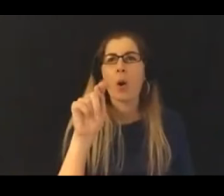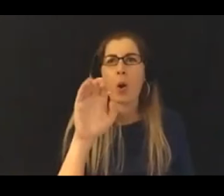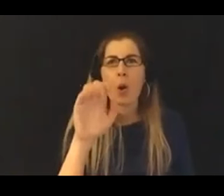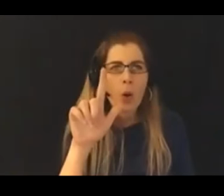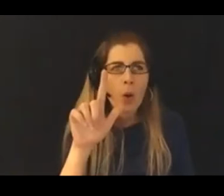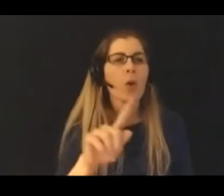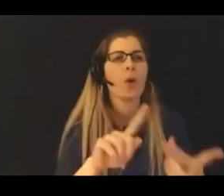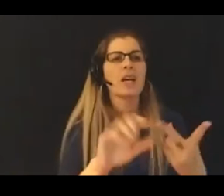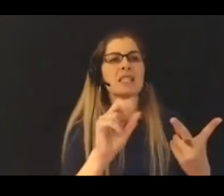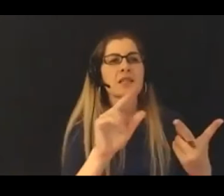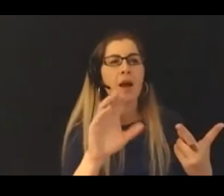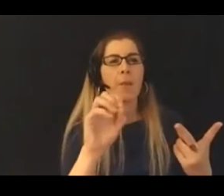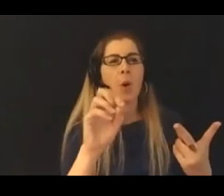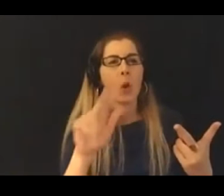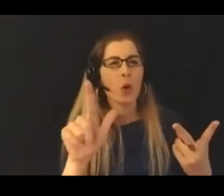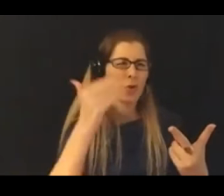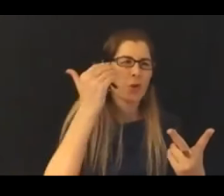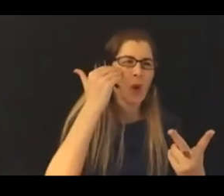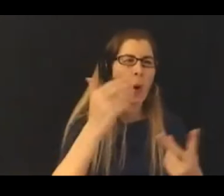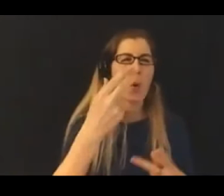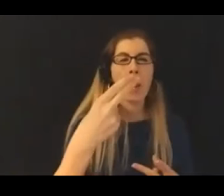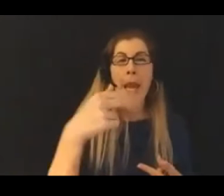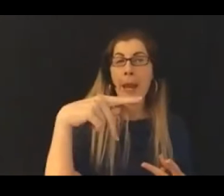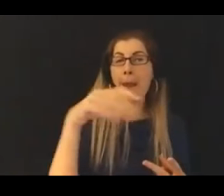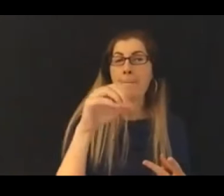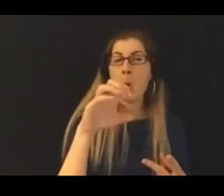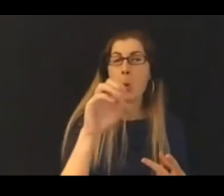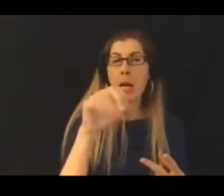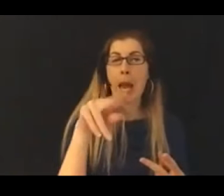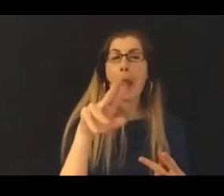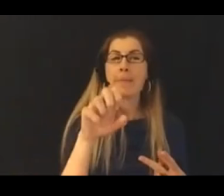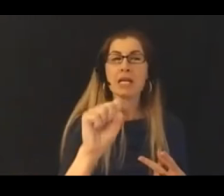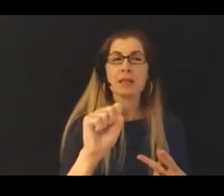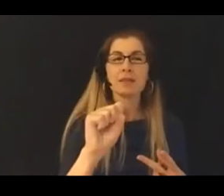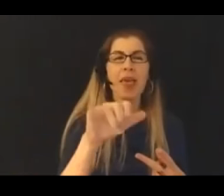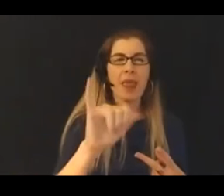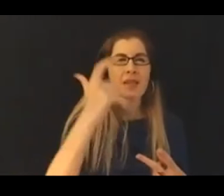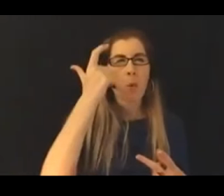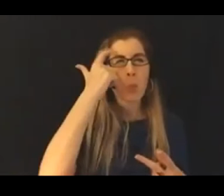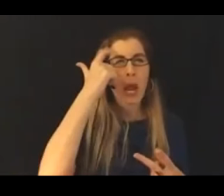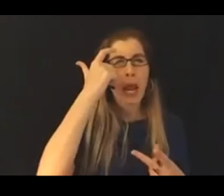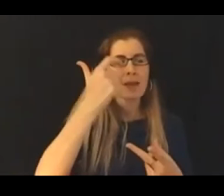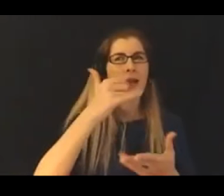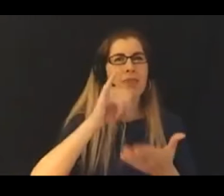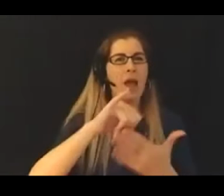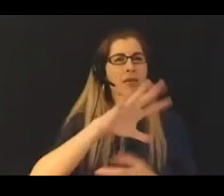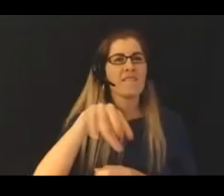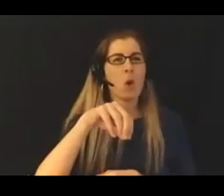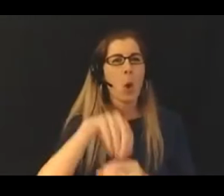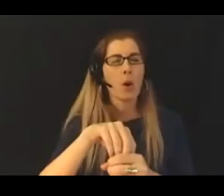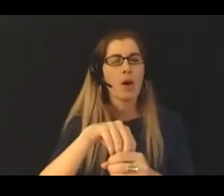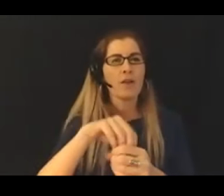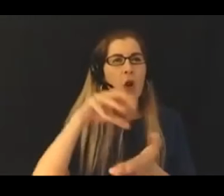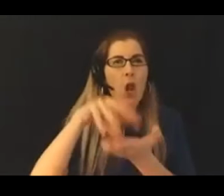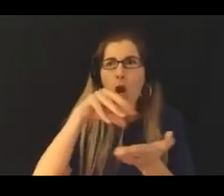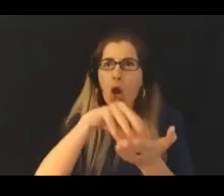including subcortical areas, like, for example, the hippocampus, which is the brain region that's involved in